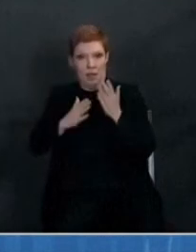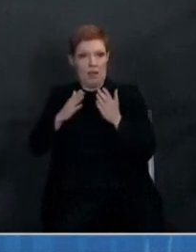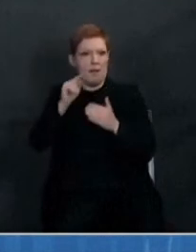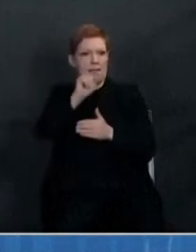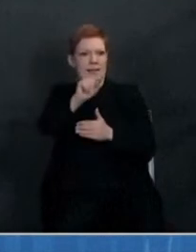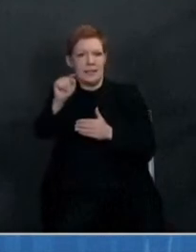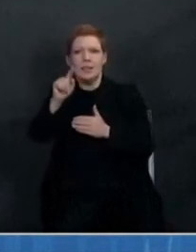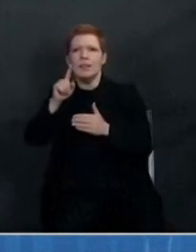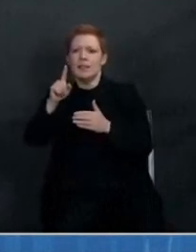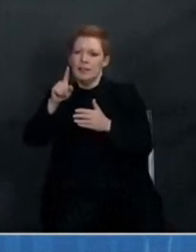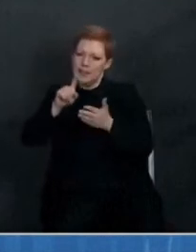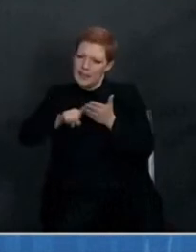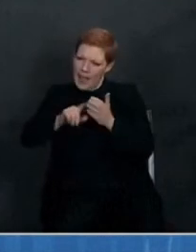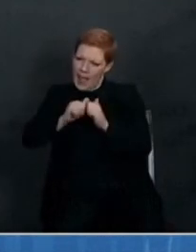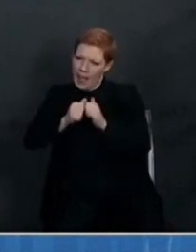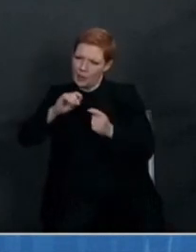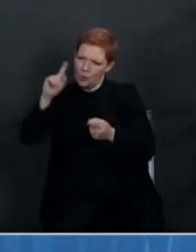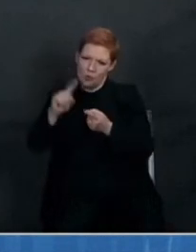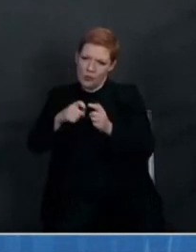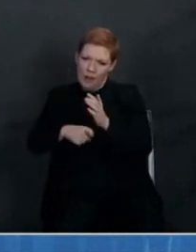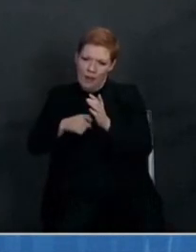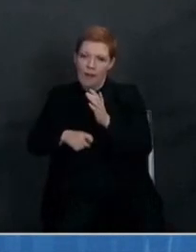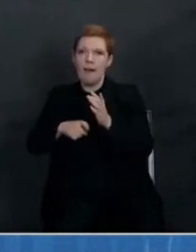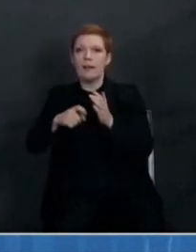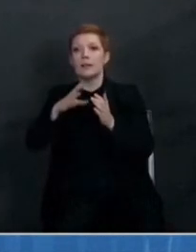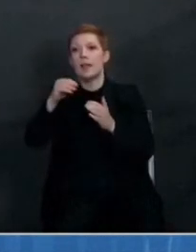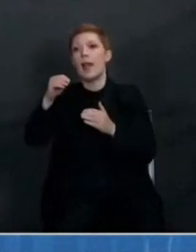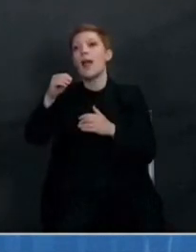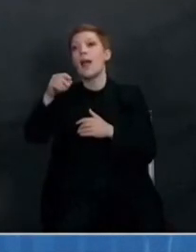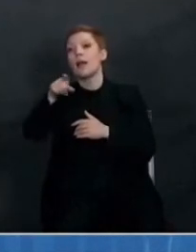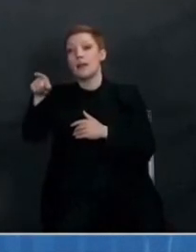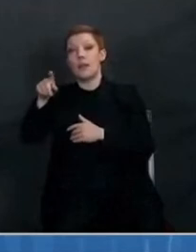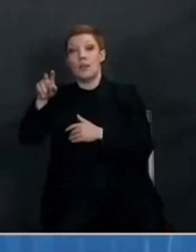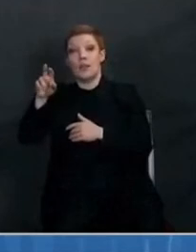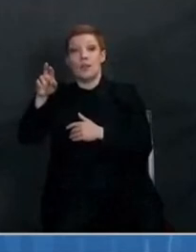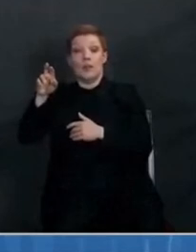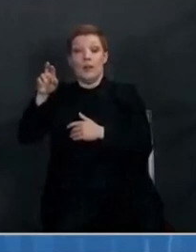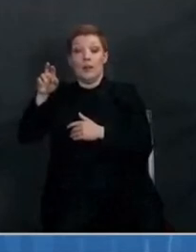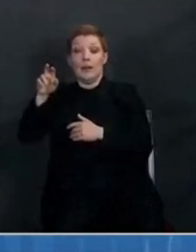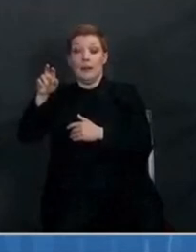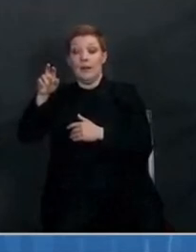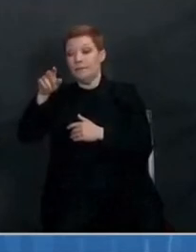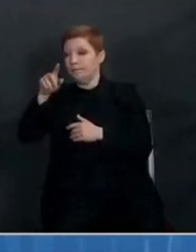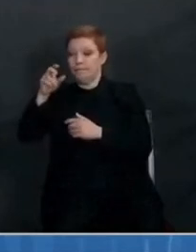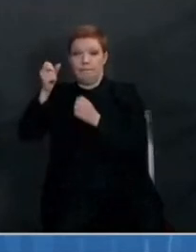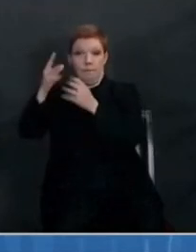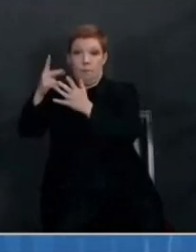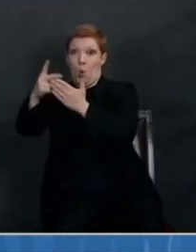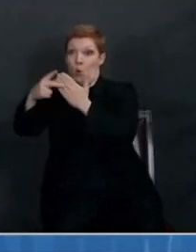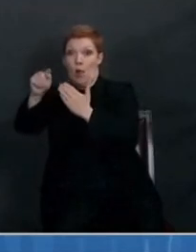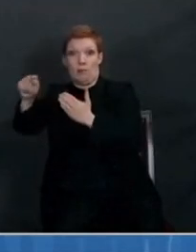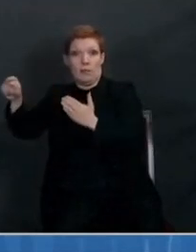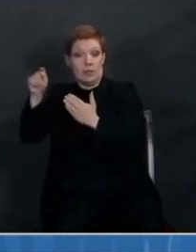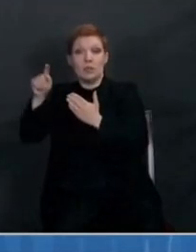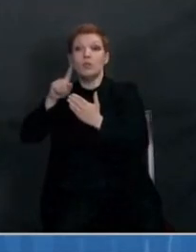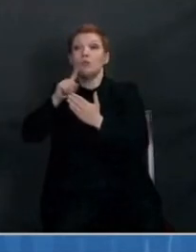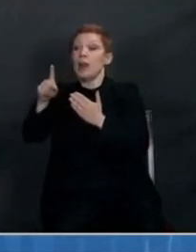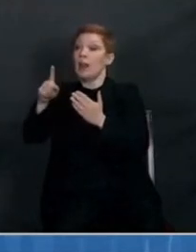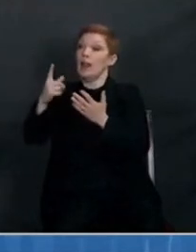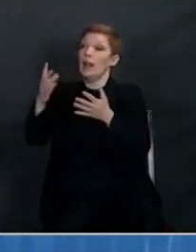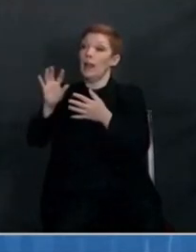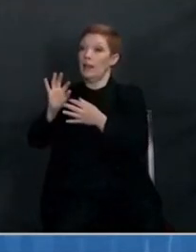The RADx program and many of the other programs to drive innovation has unleashed, in many respects, a side of America that